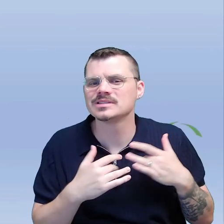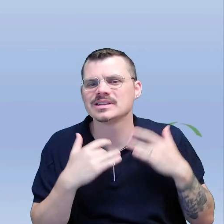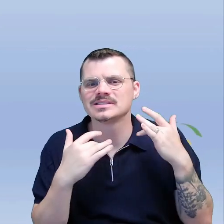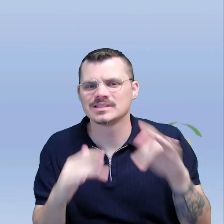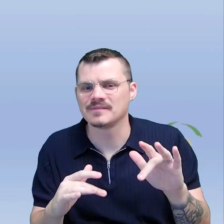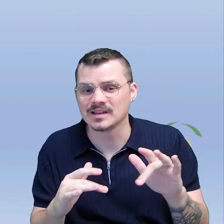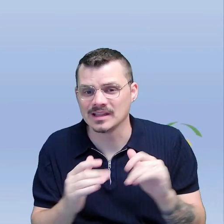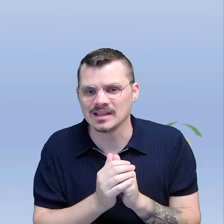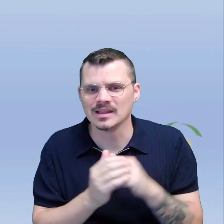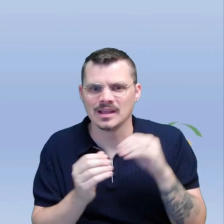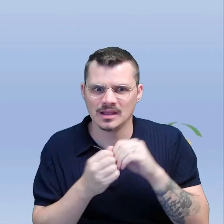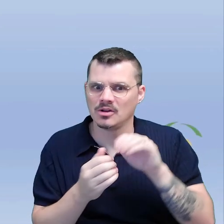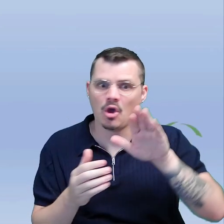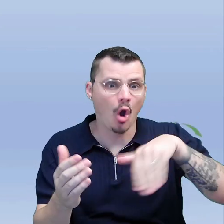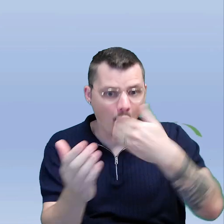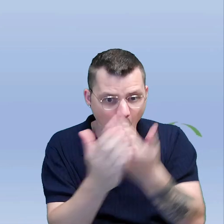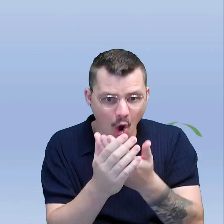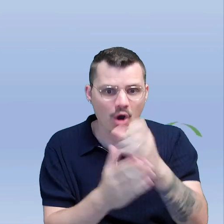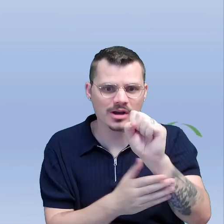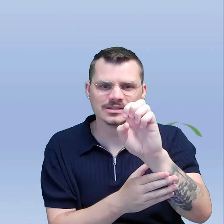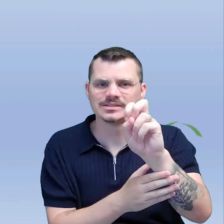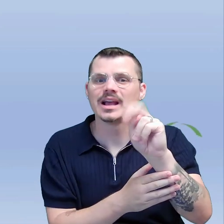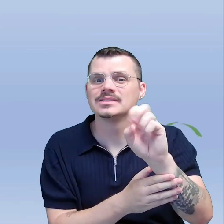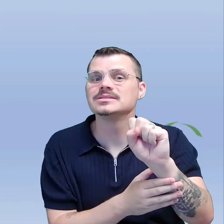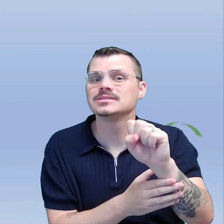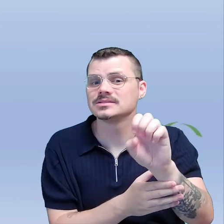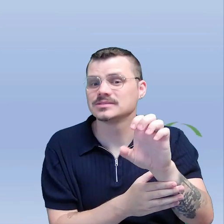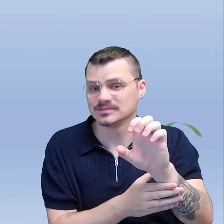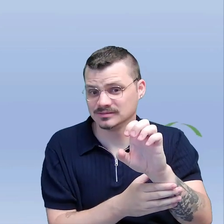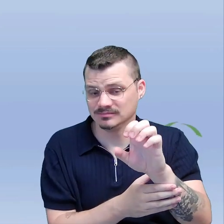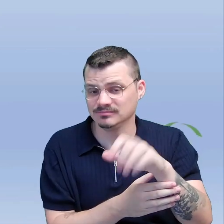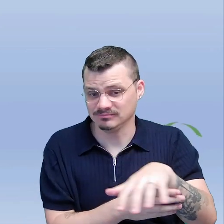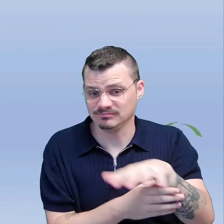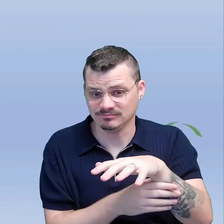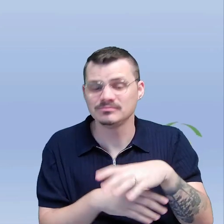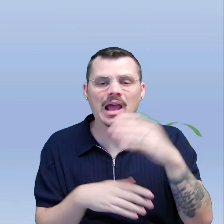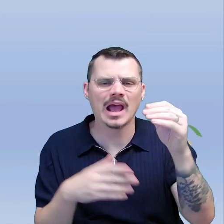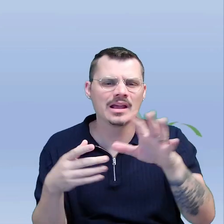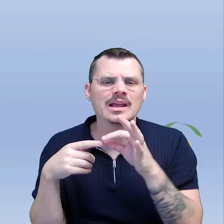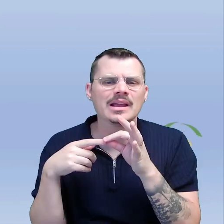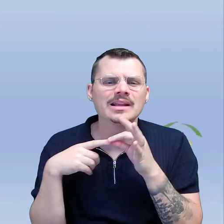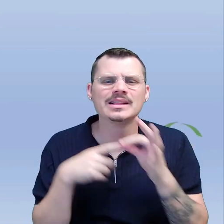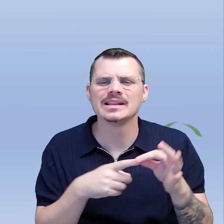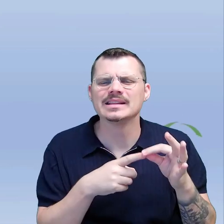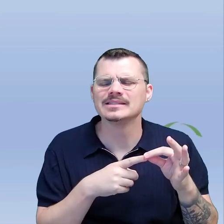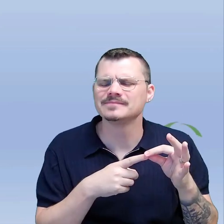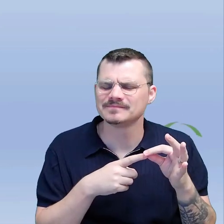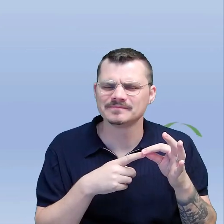sensitivities in all the senses, and it also leads to a